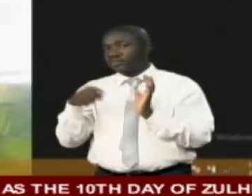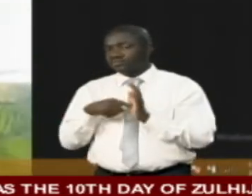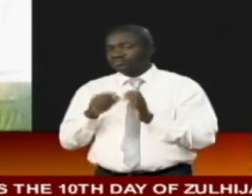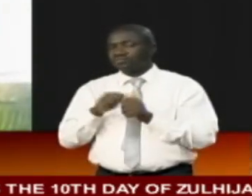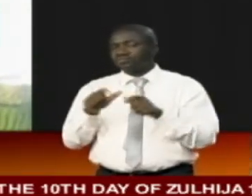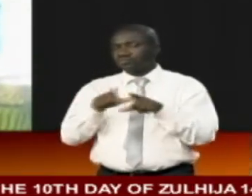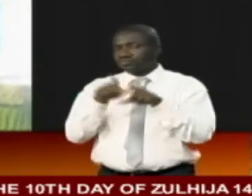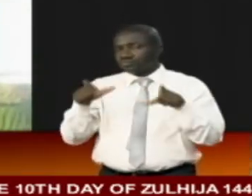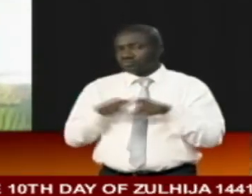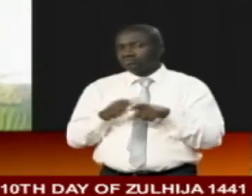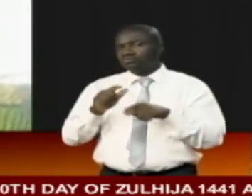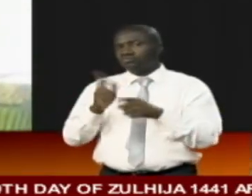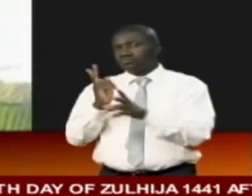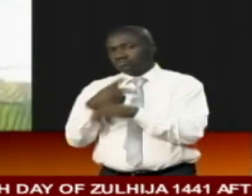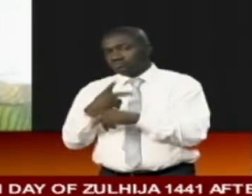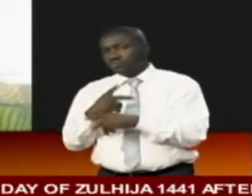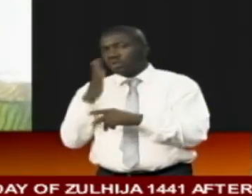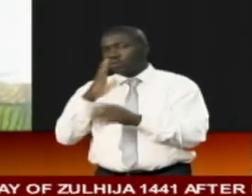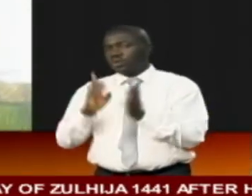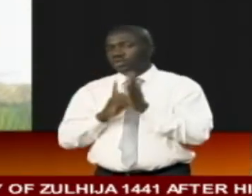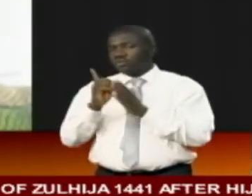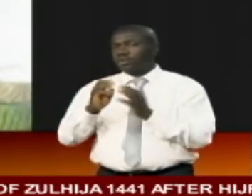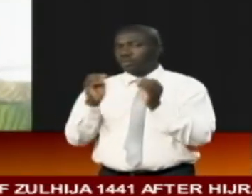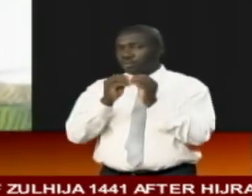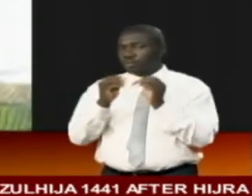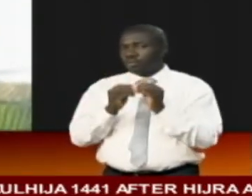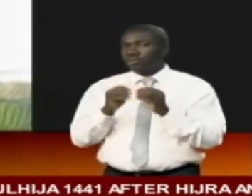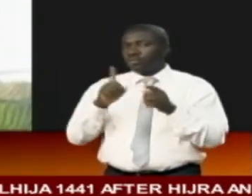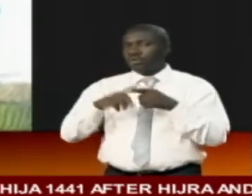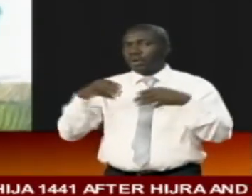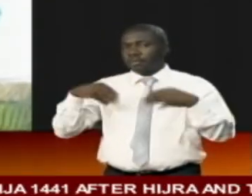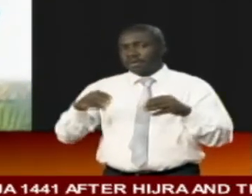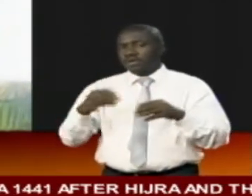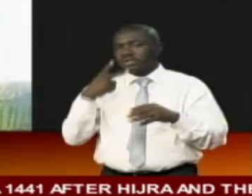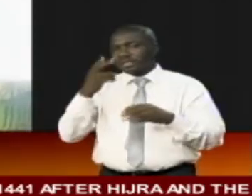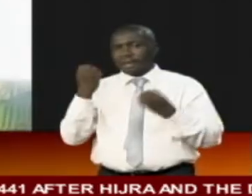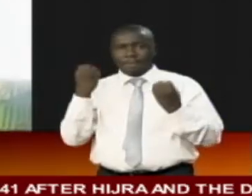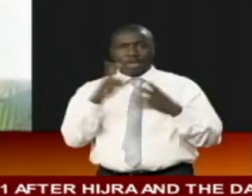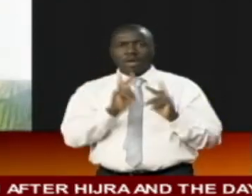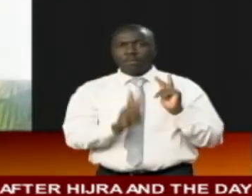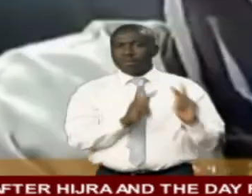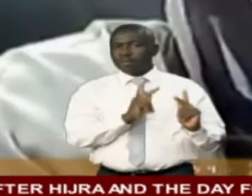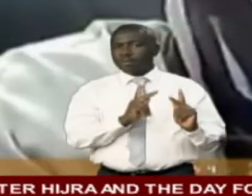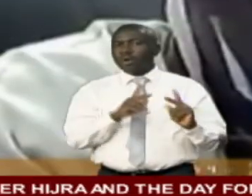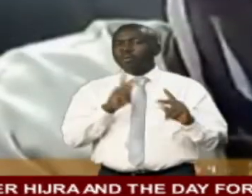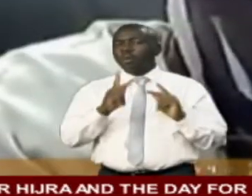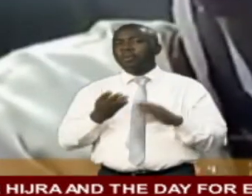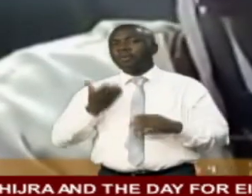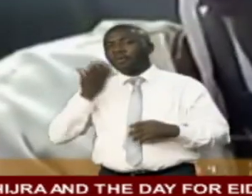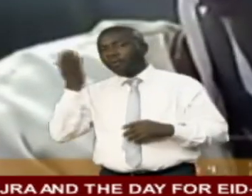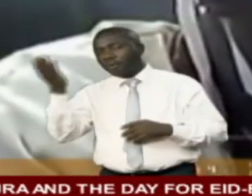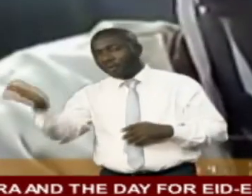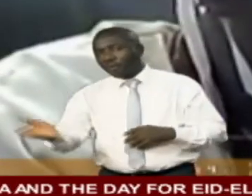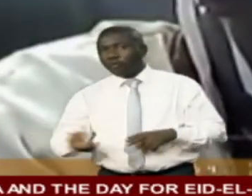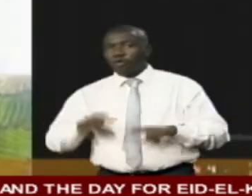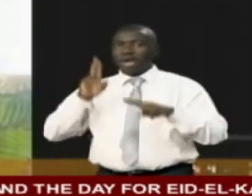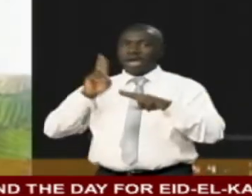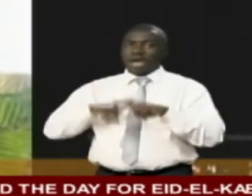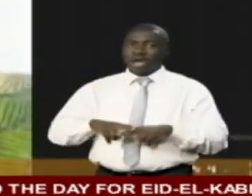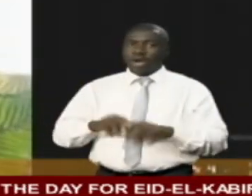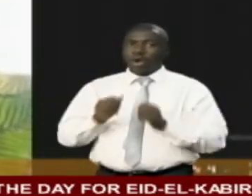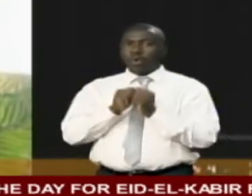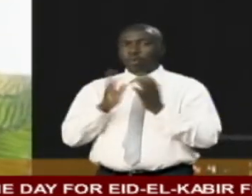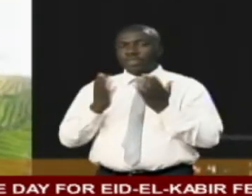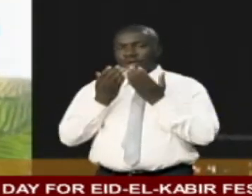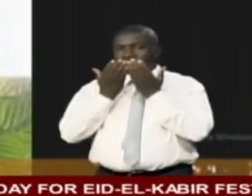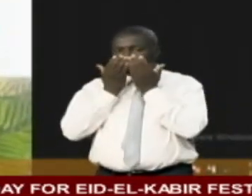so that they can develop further the product they've made. Go to our markets. You'll see so many people. People are there seated without wearing